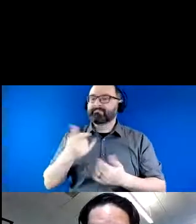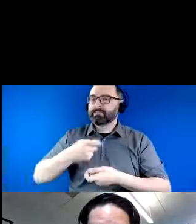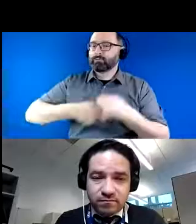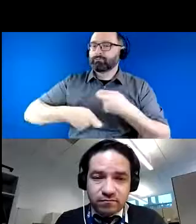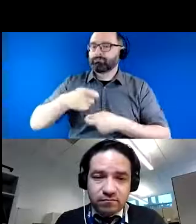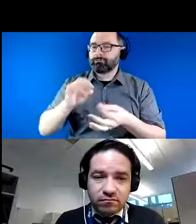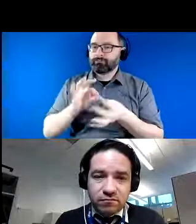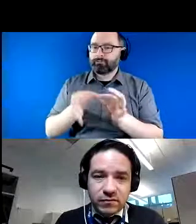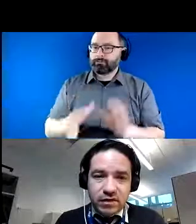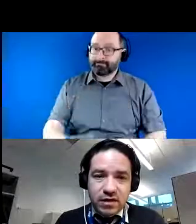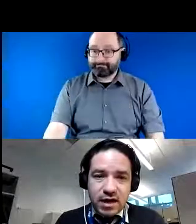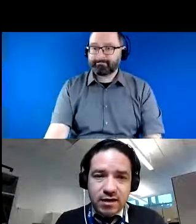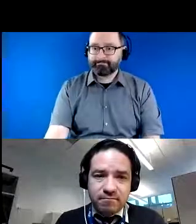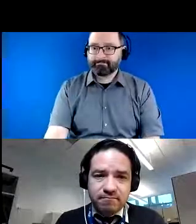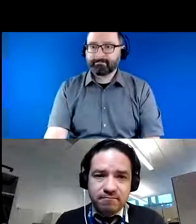So